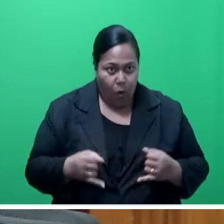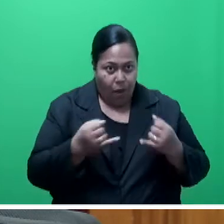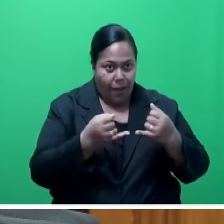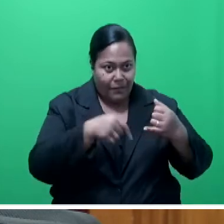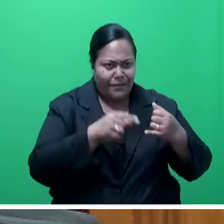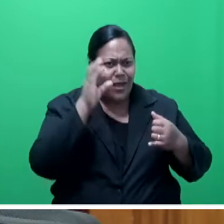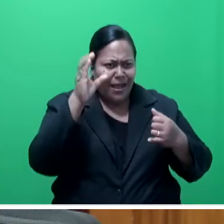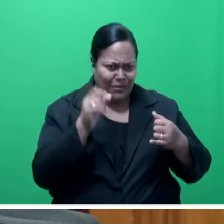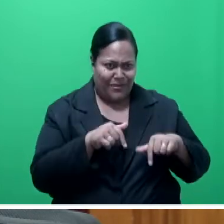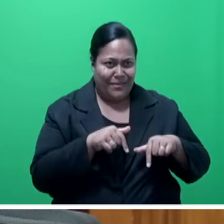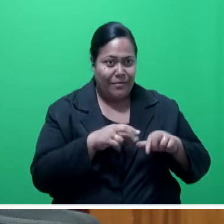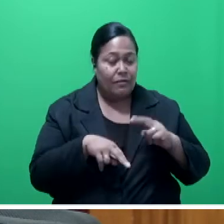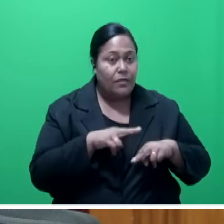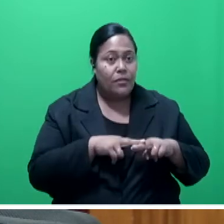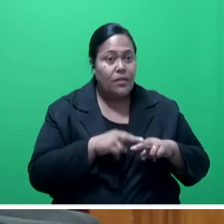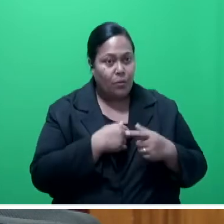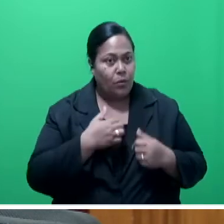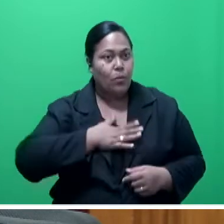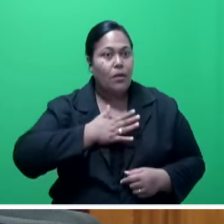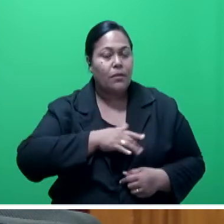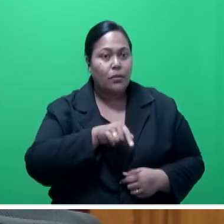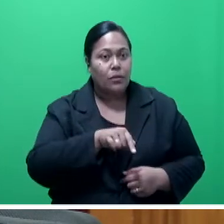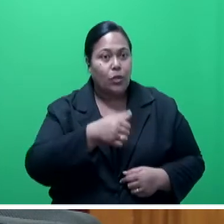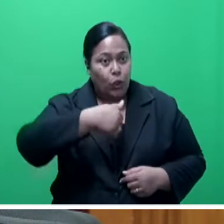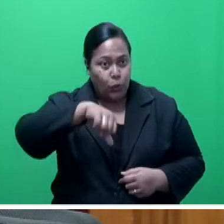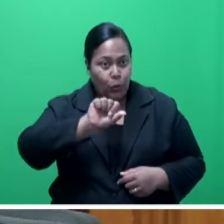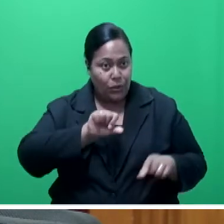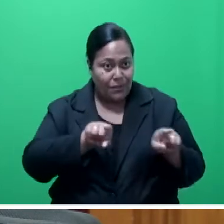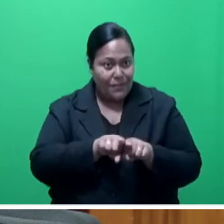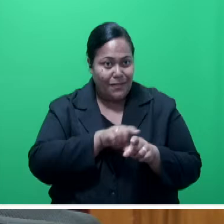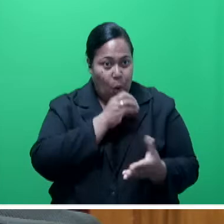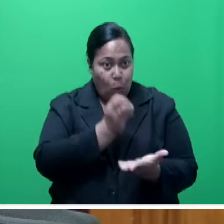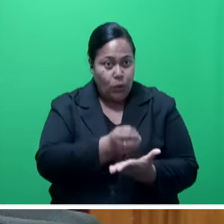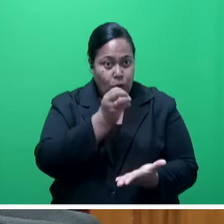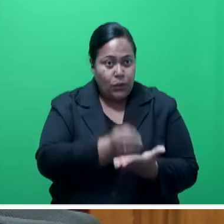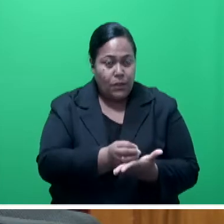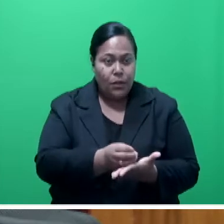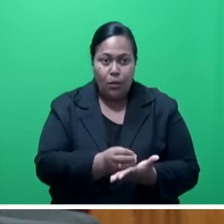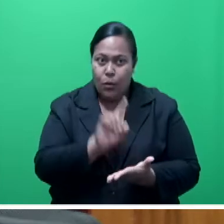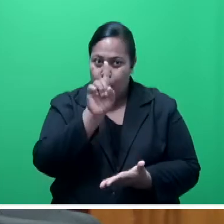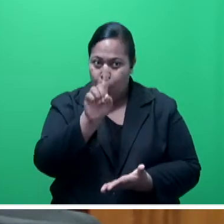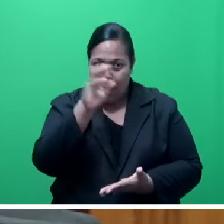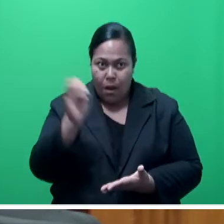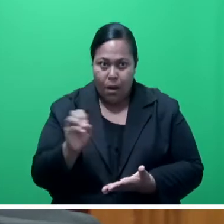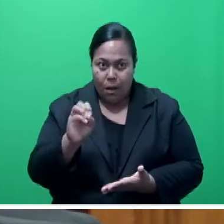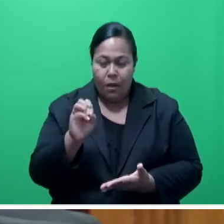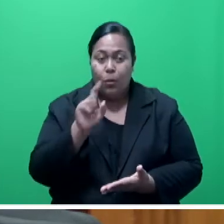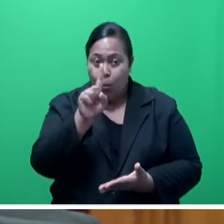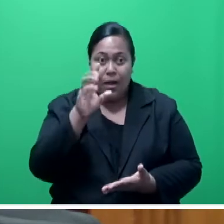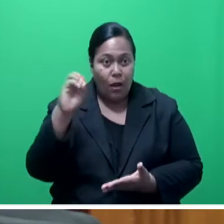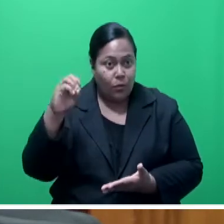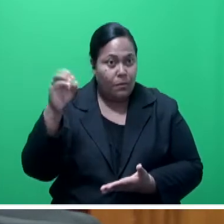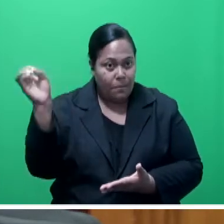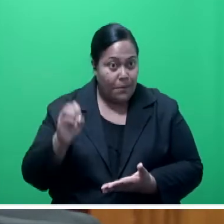our country, we ensure that unless we're 100% sure, and if there's no other alternative, then